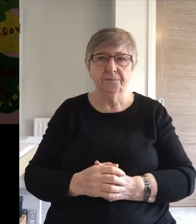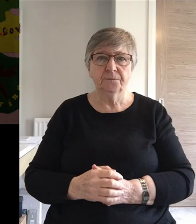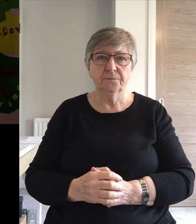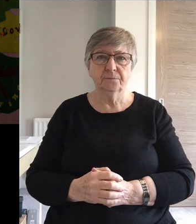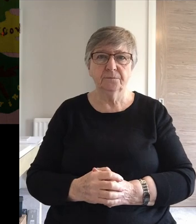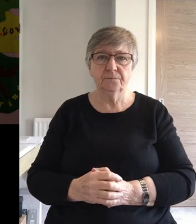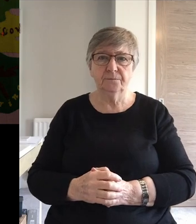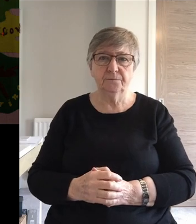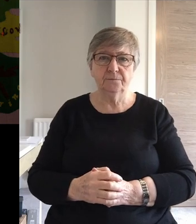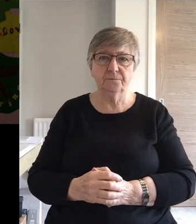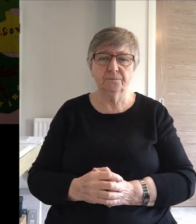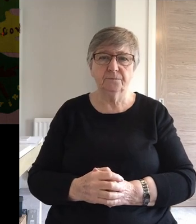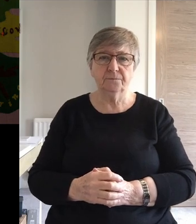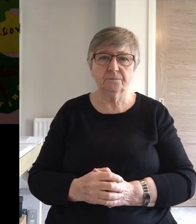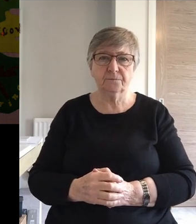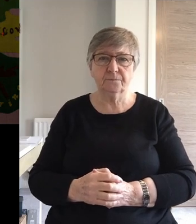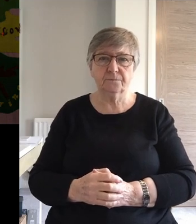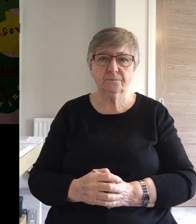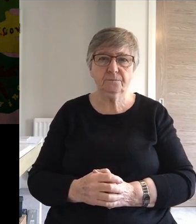Amen.